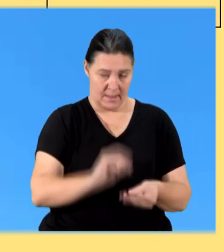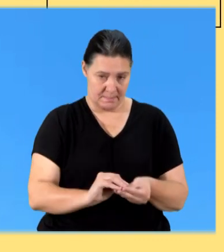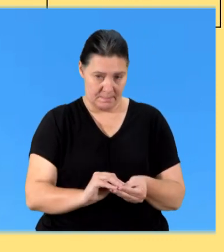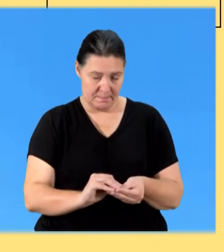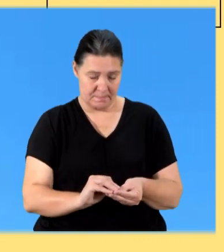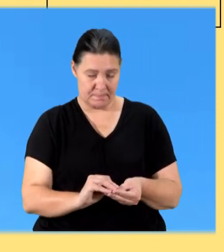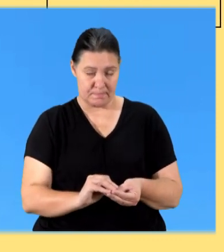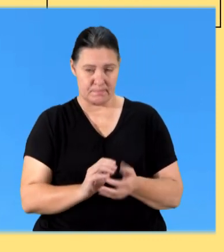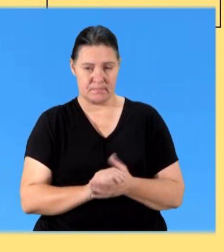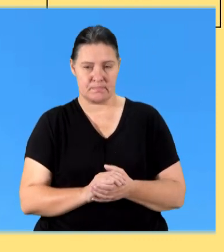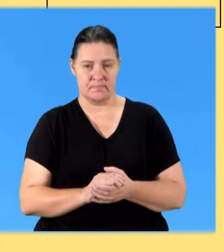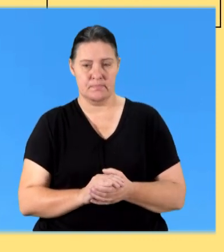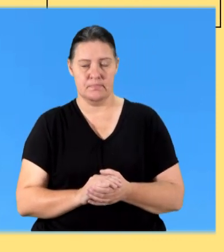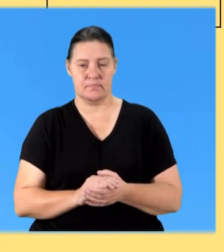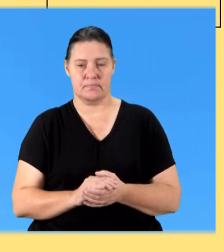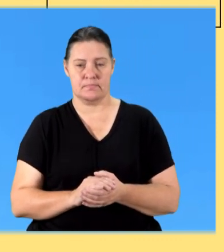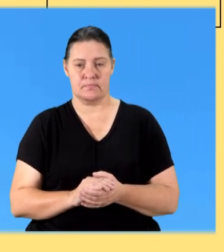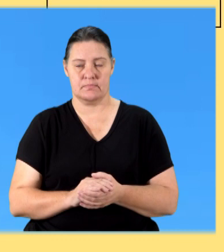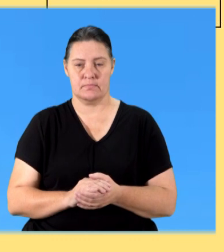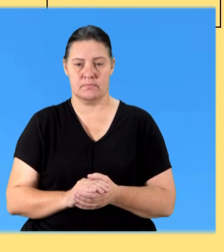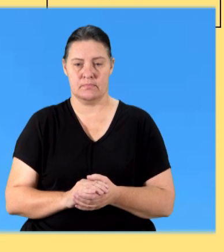Then you add